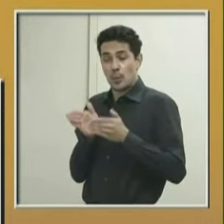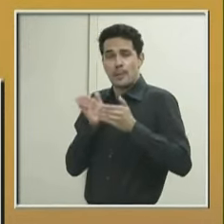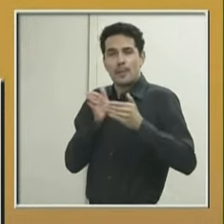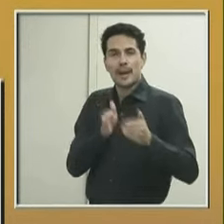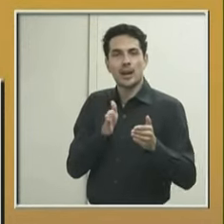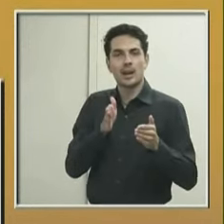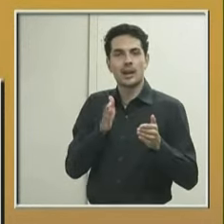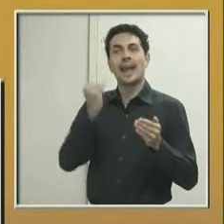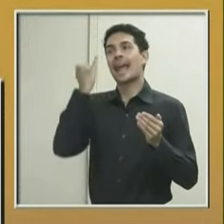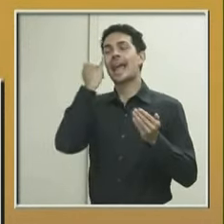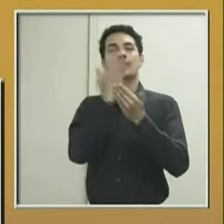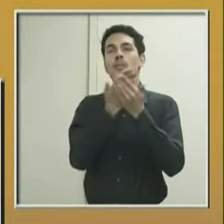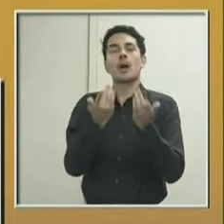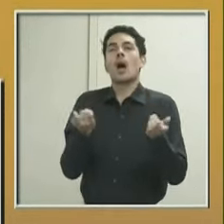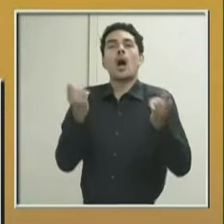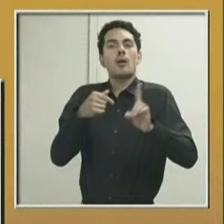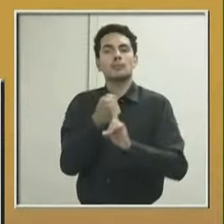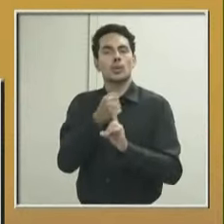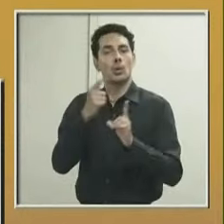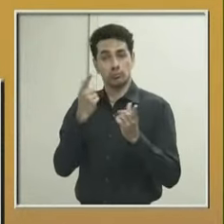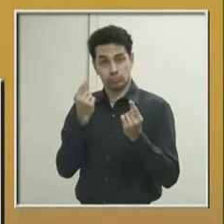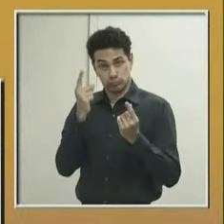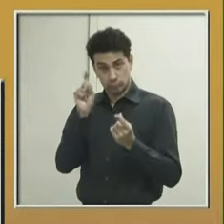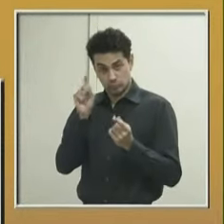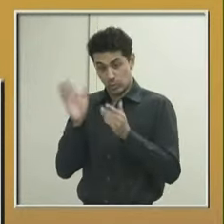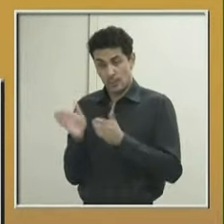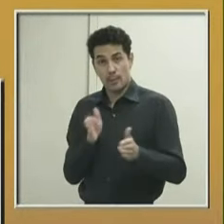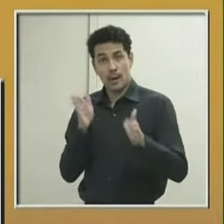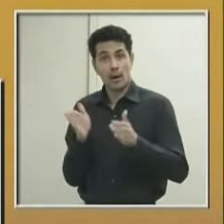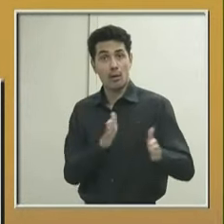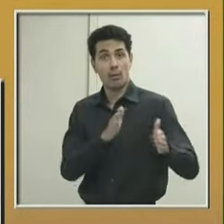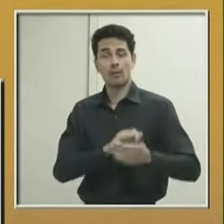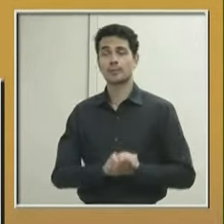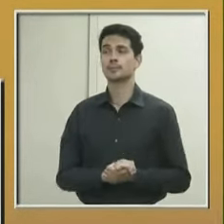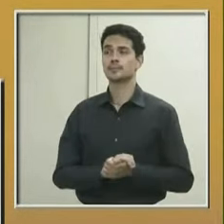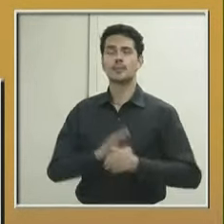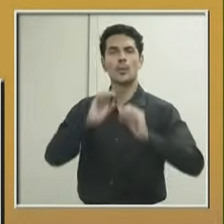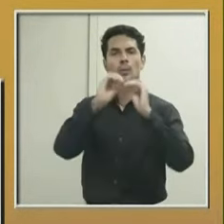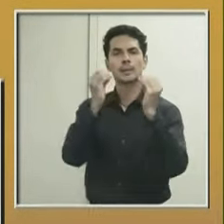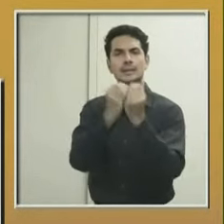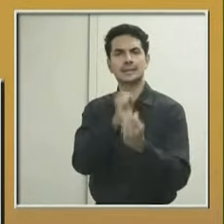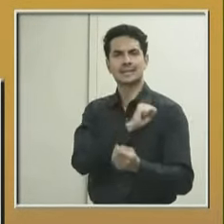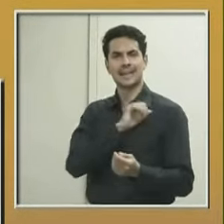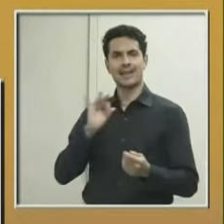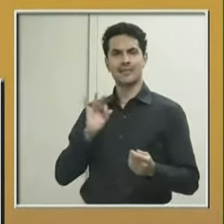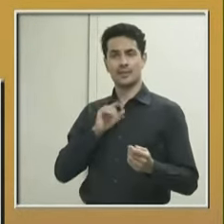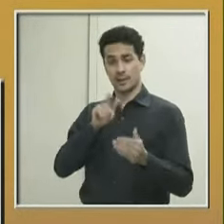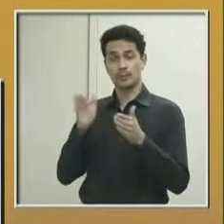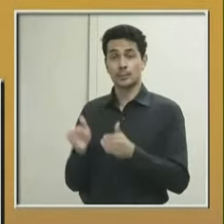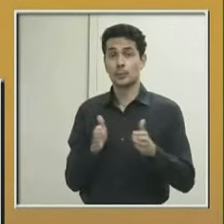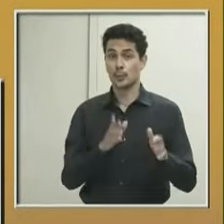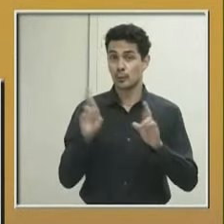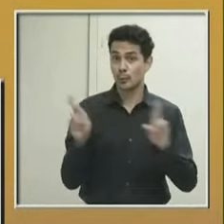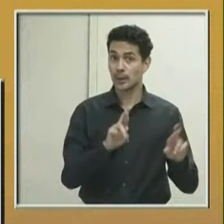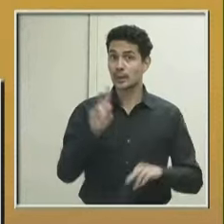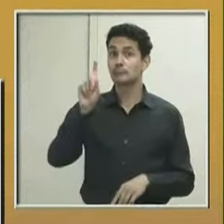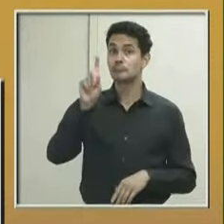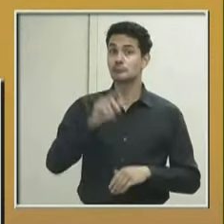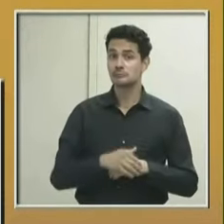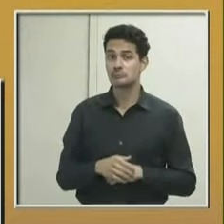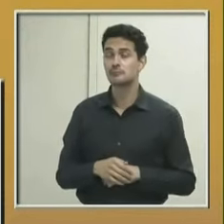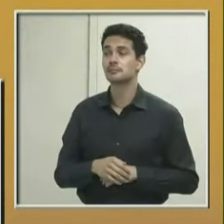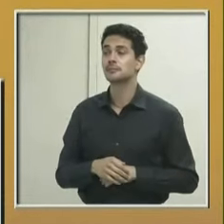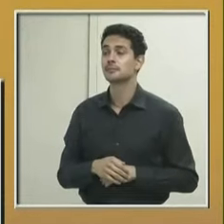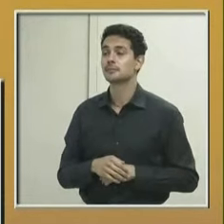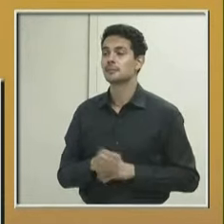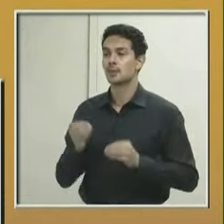of this type of event, how organizations were staffed in preparedness of the event. And then it